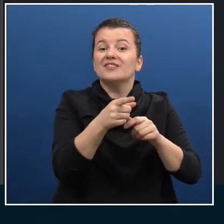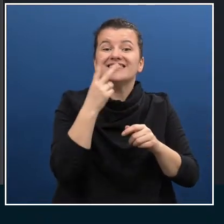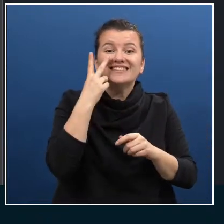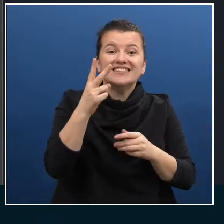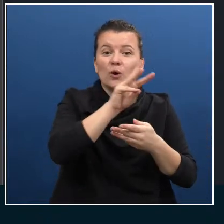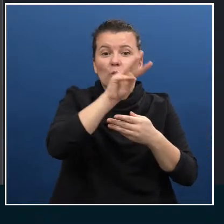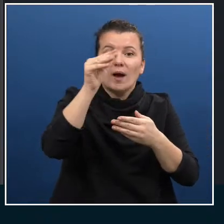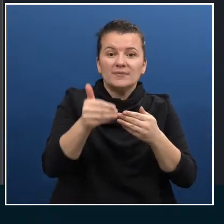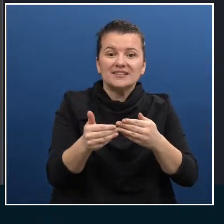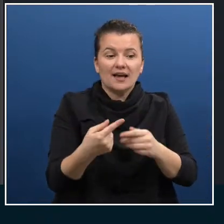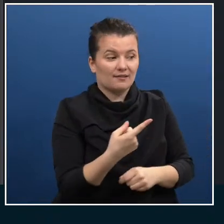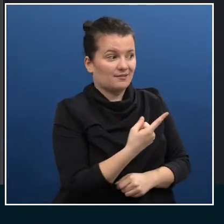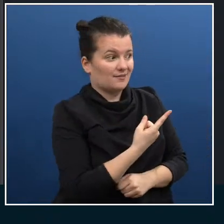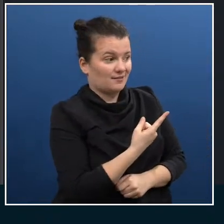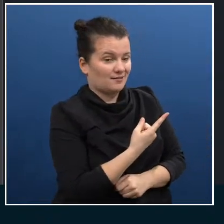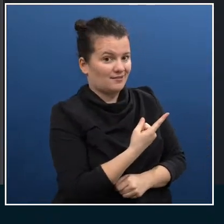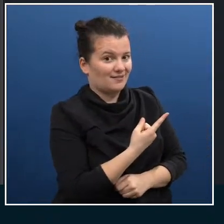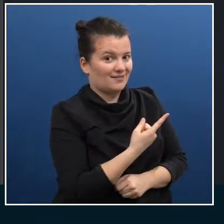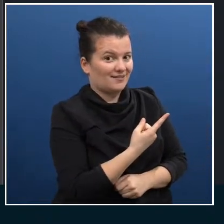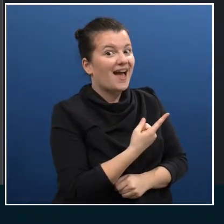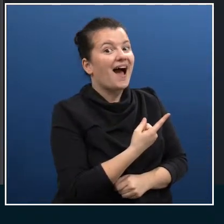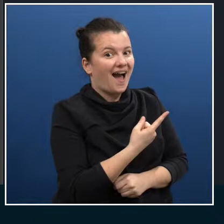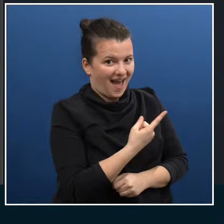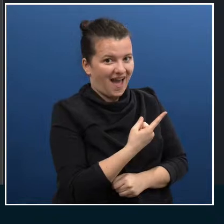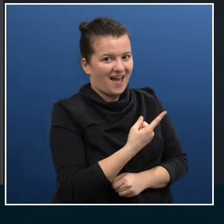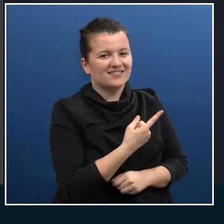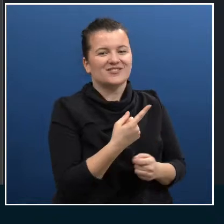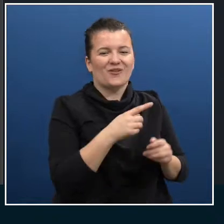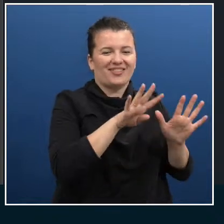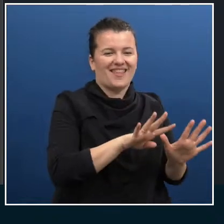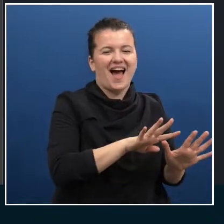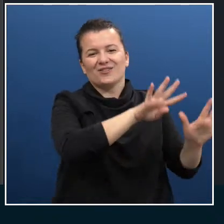hours in the morning till 21. So it